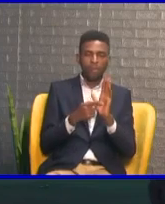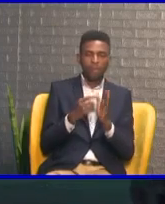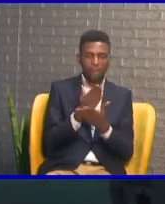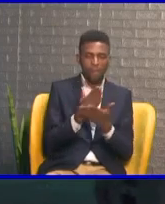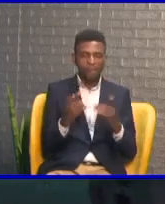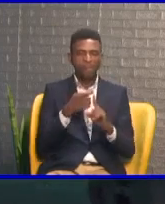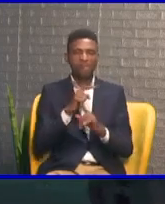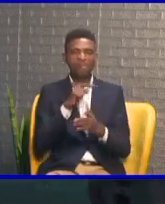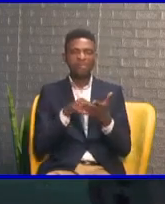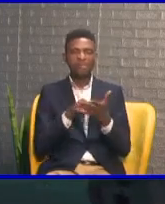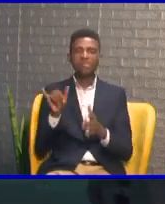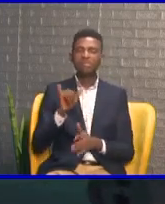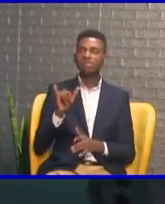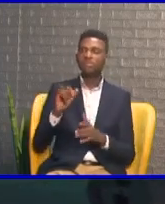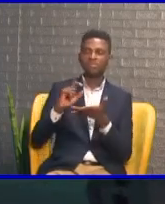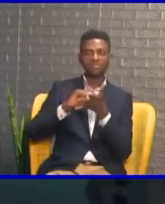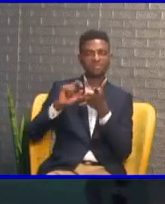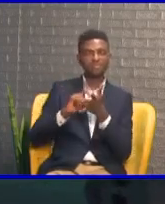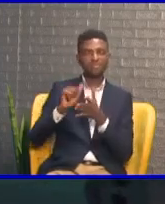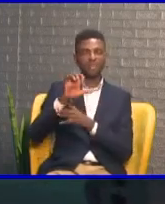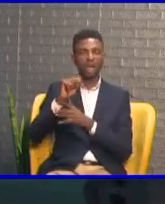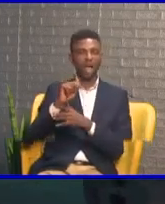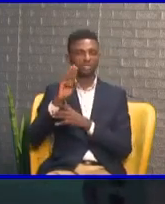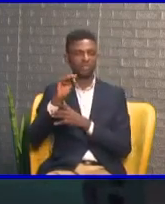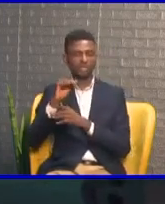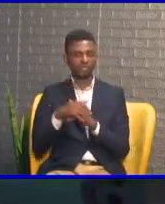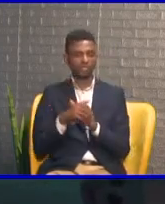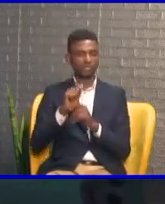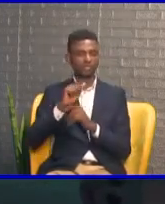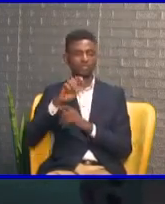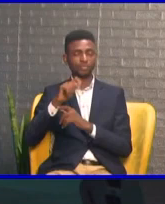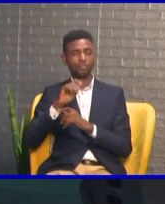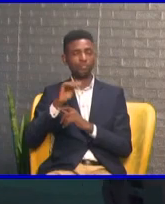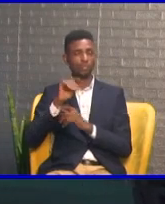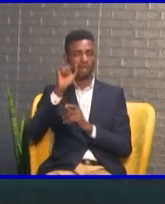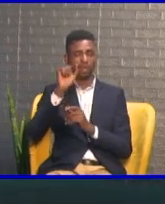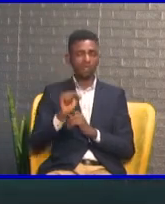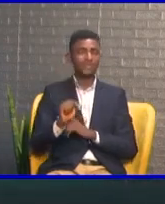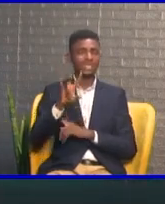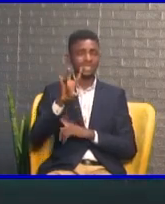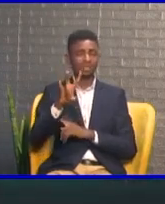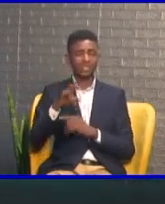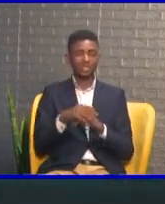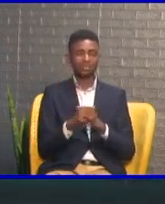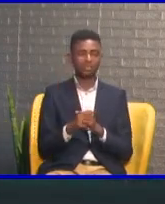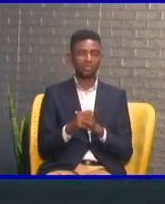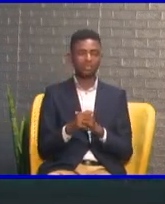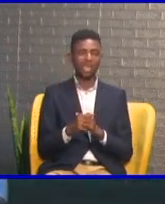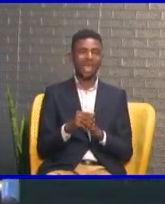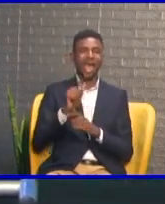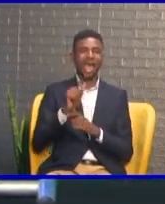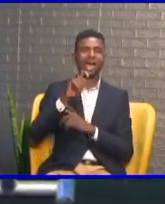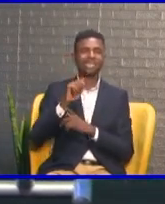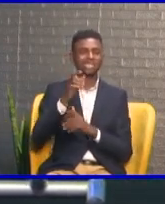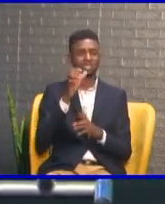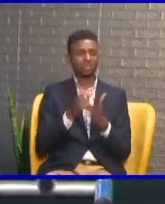same text. Go to Acts 14. Acts 14, verse 7. Acts 14, verse